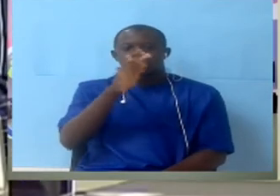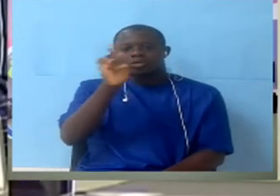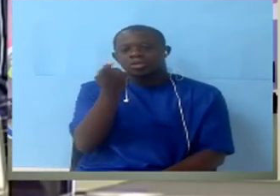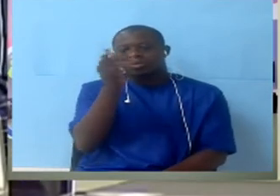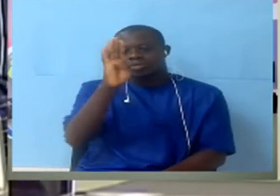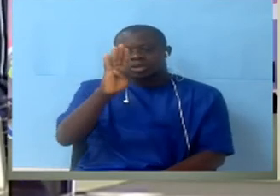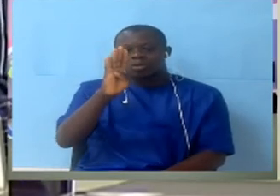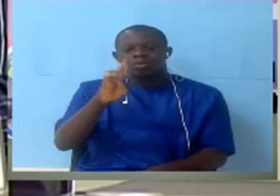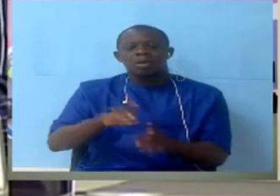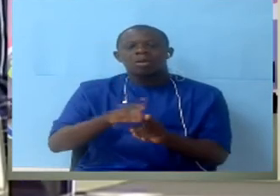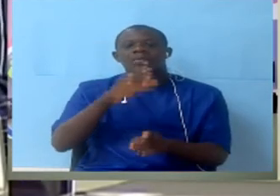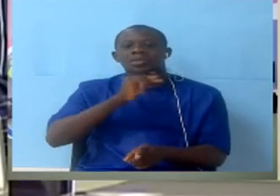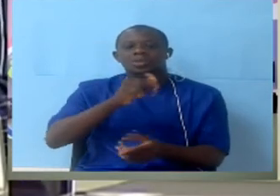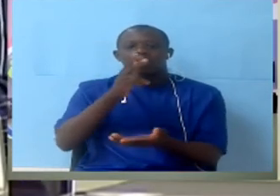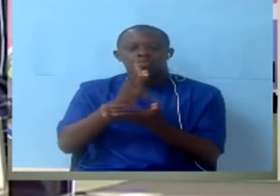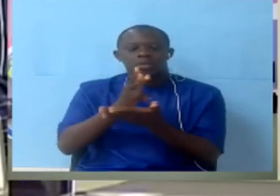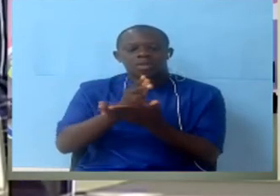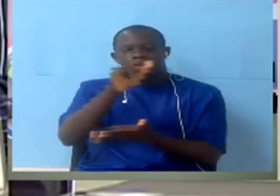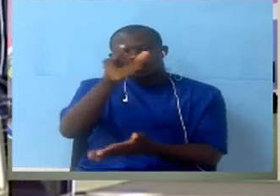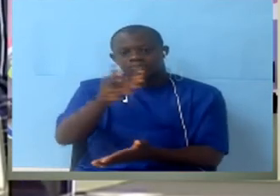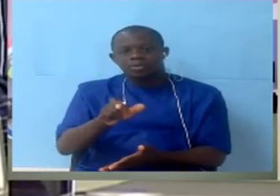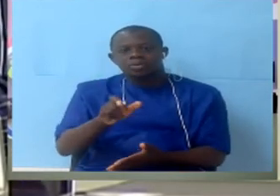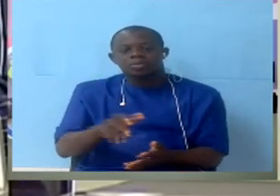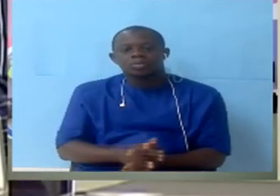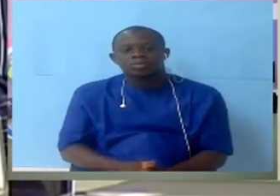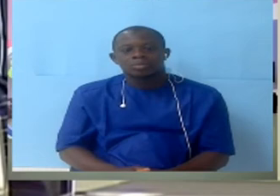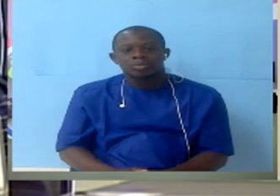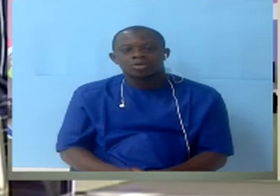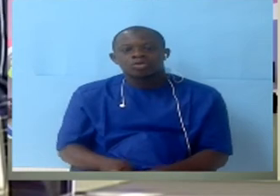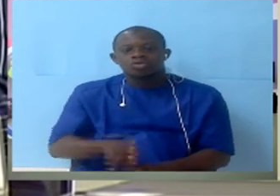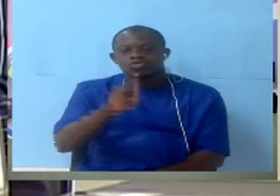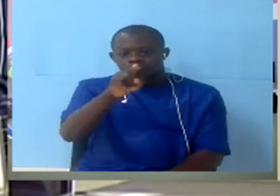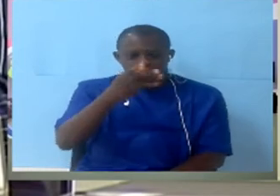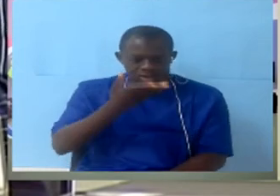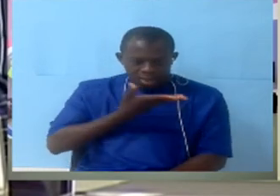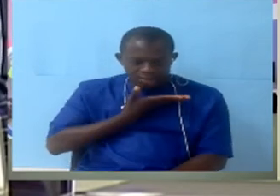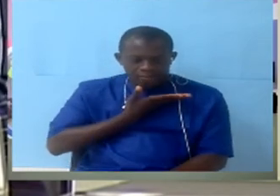Mr. Witness, yes, sir. You had a